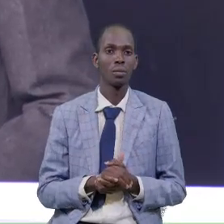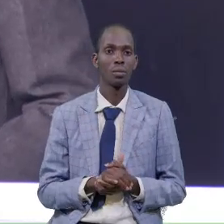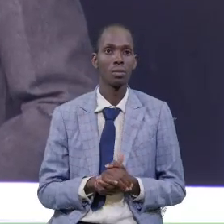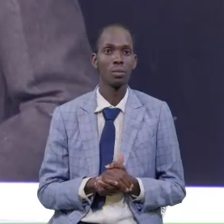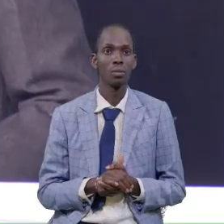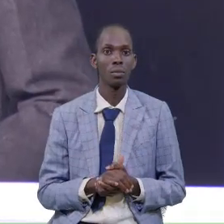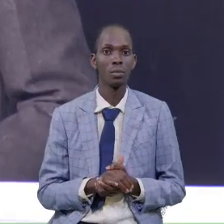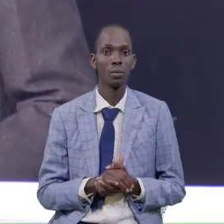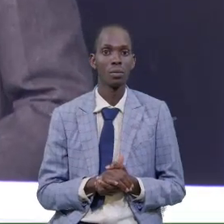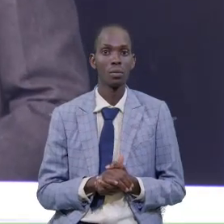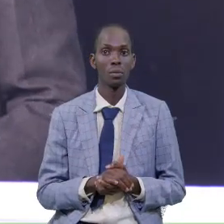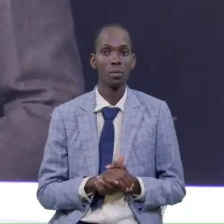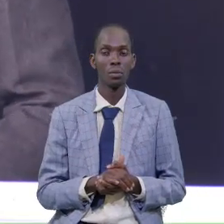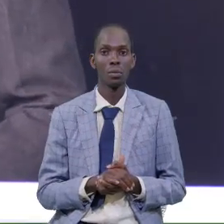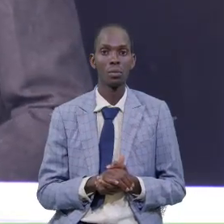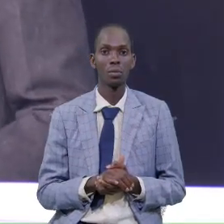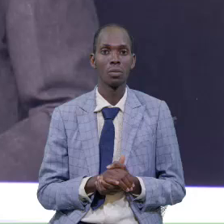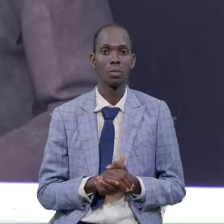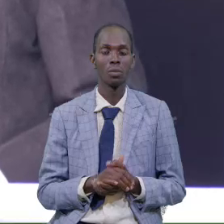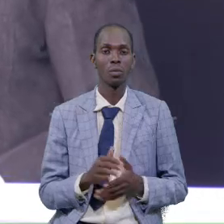You move around all over